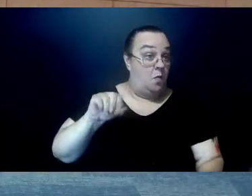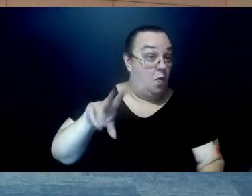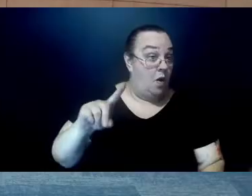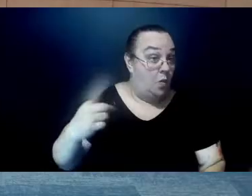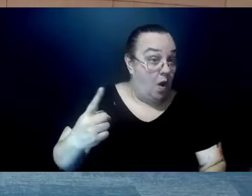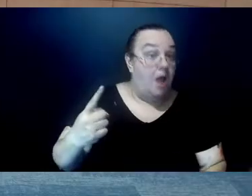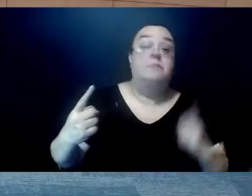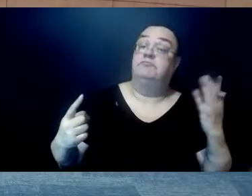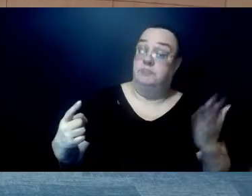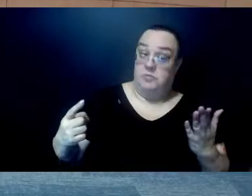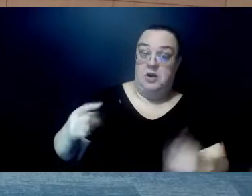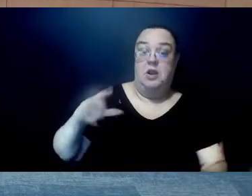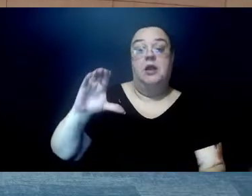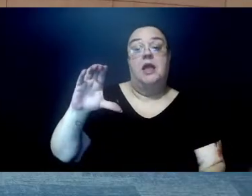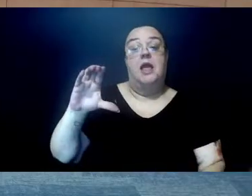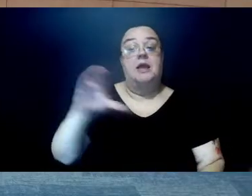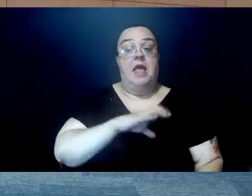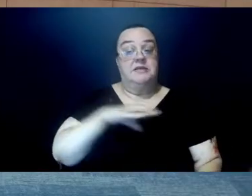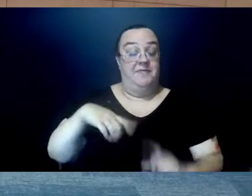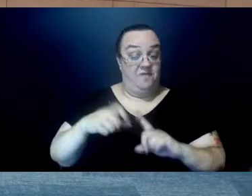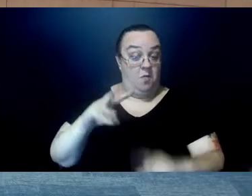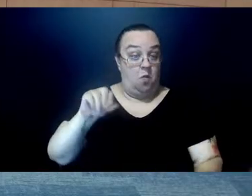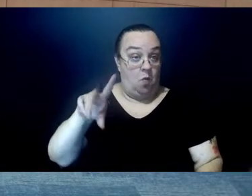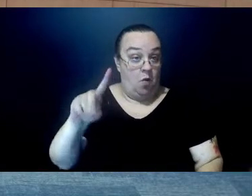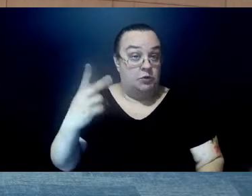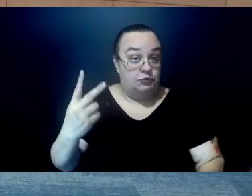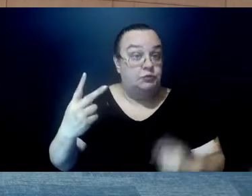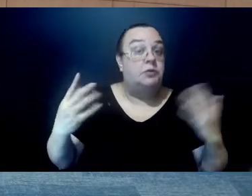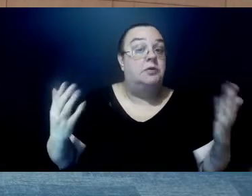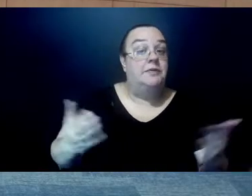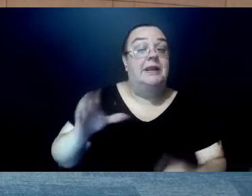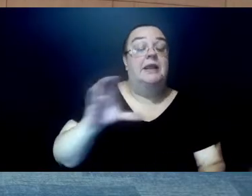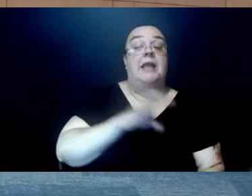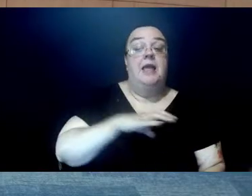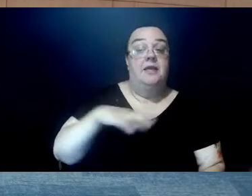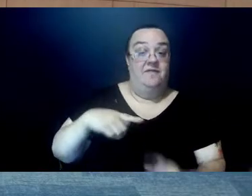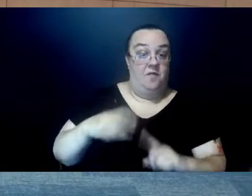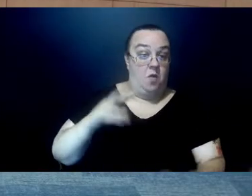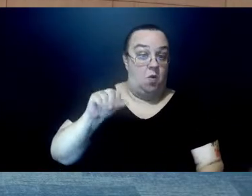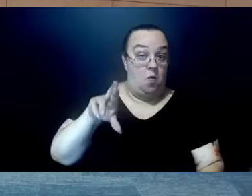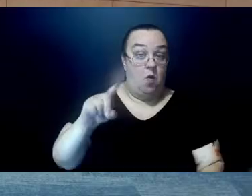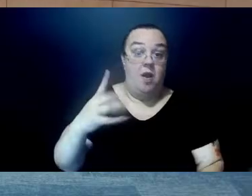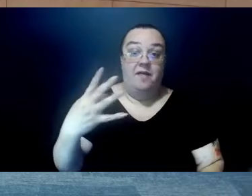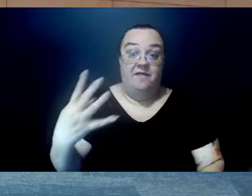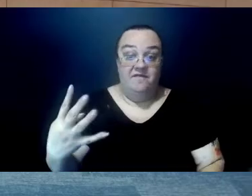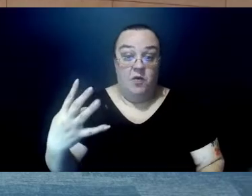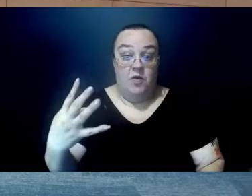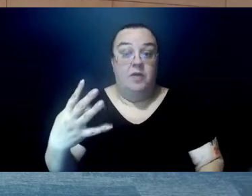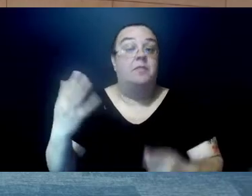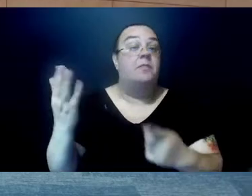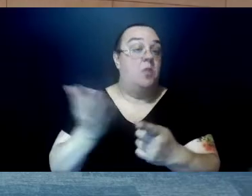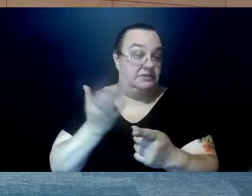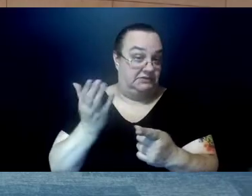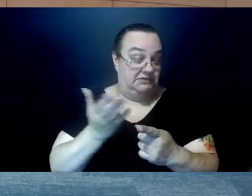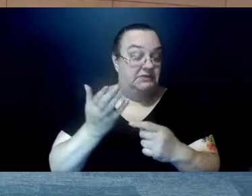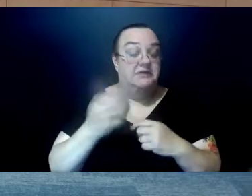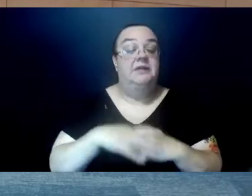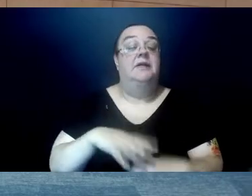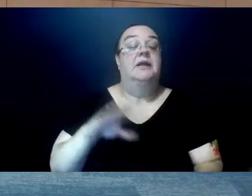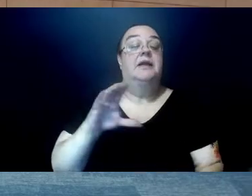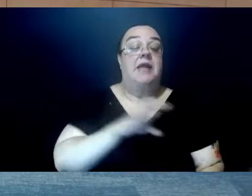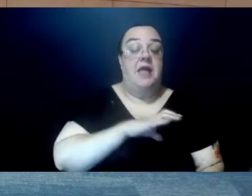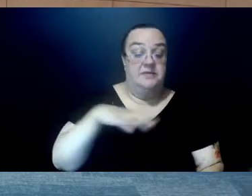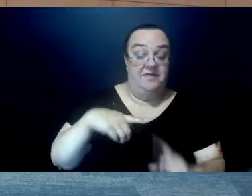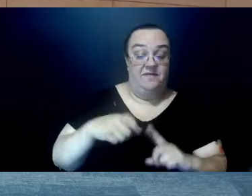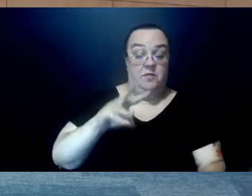Present. council member from Ward 2, Present. council member from Ward 4, Present. council member from